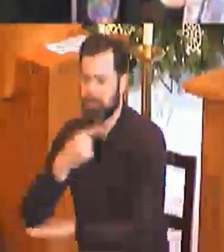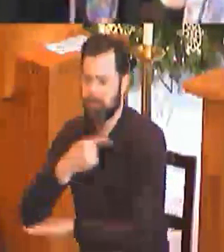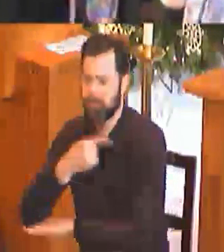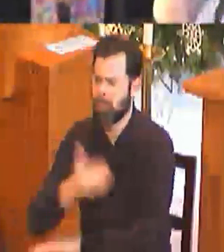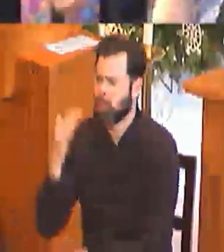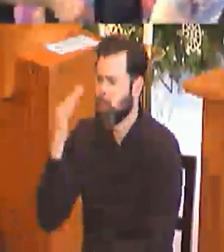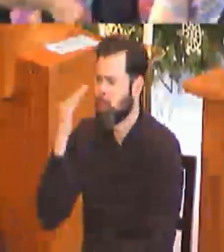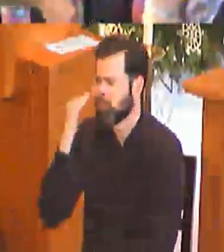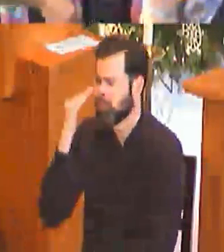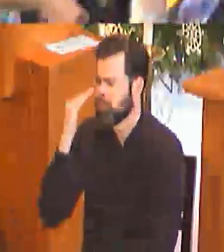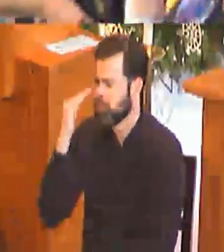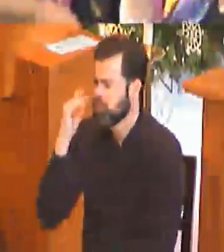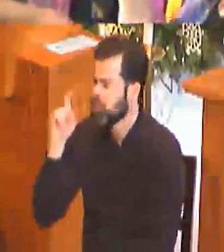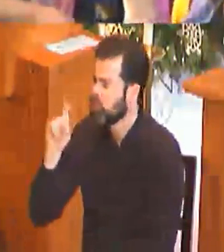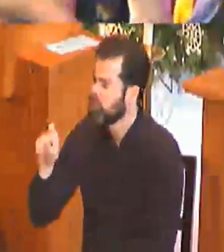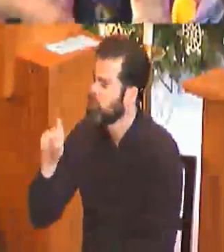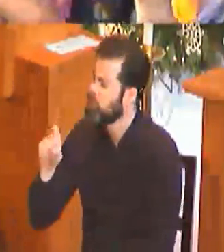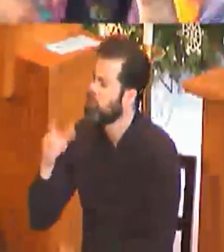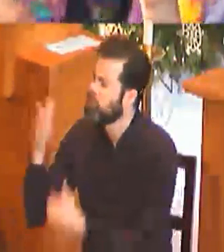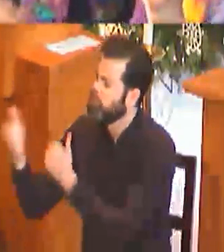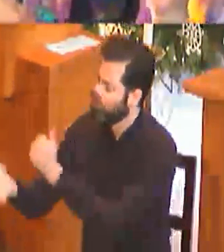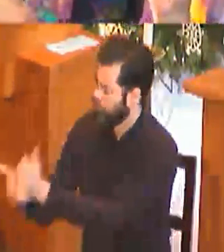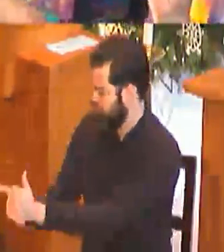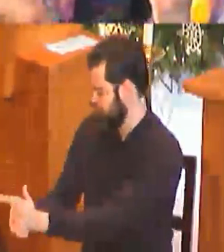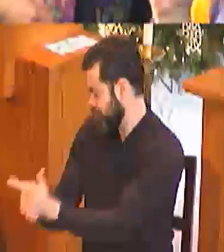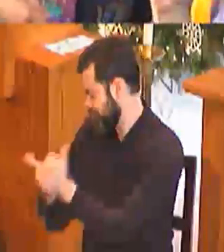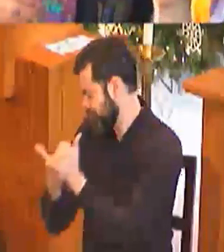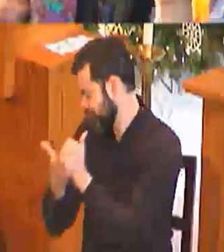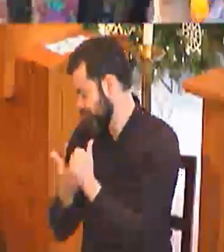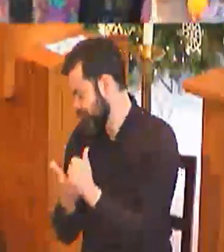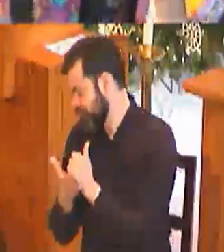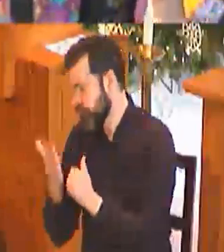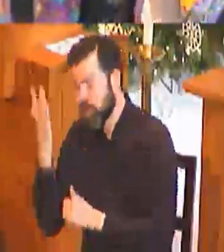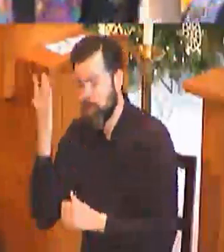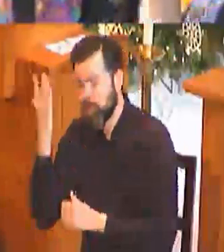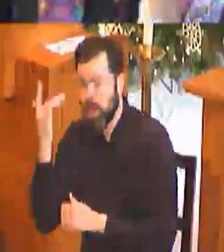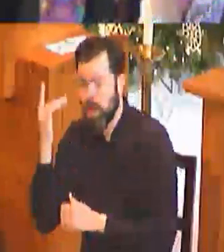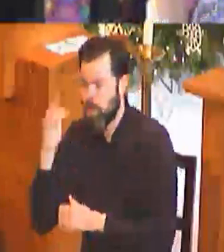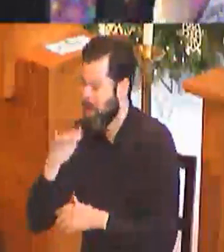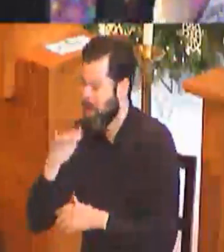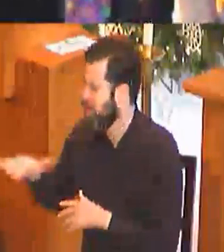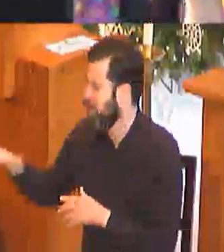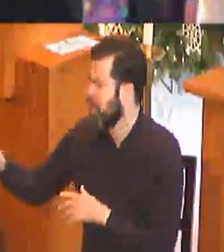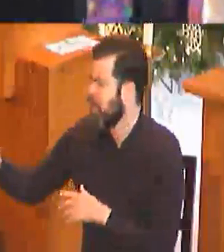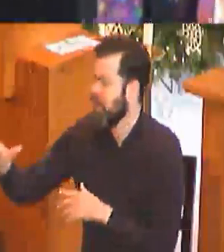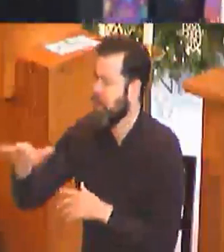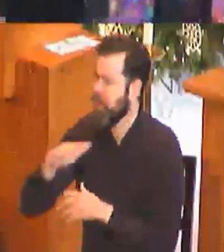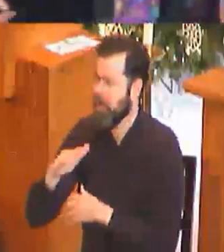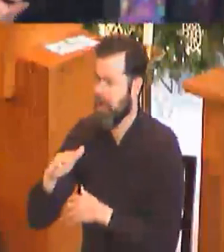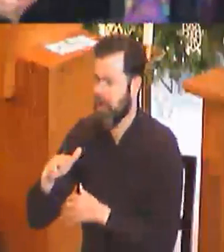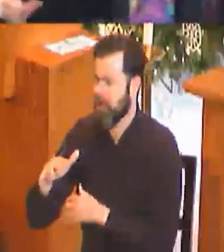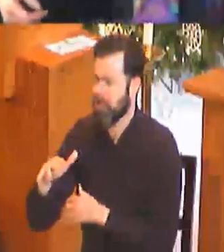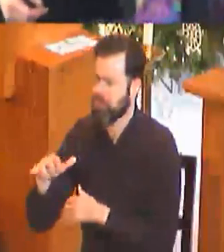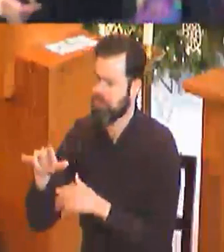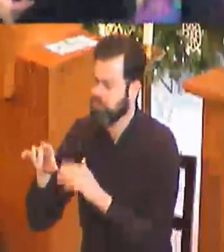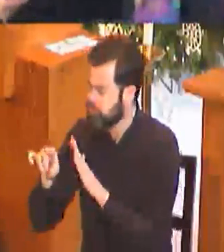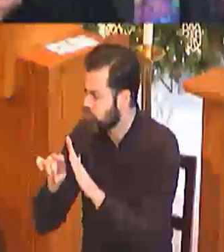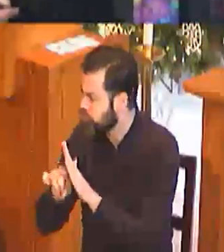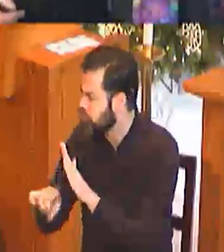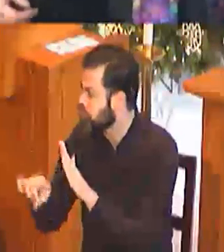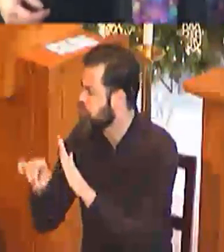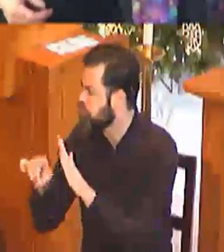days I know I need a helping hand, 'cause all around me's sinking sand.